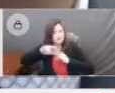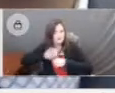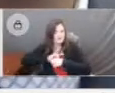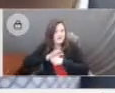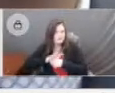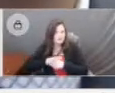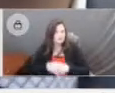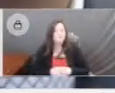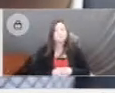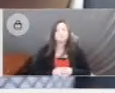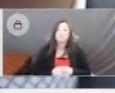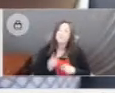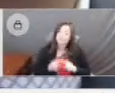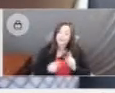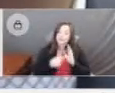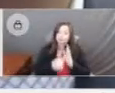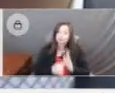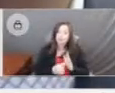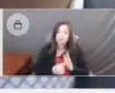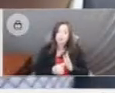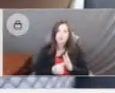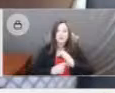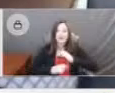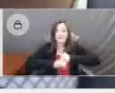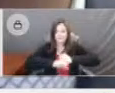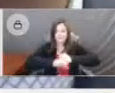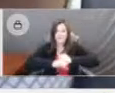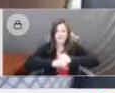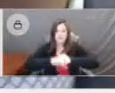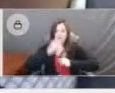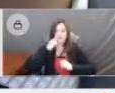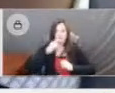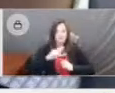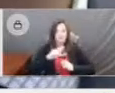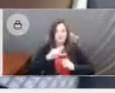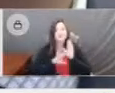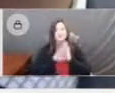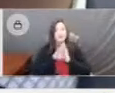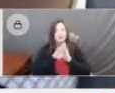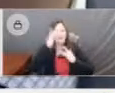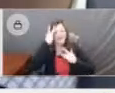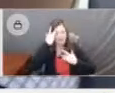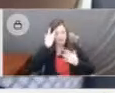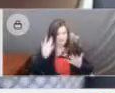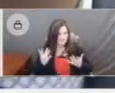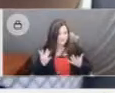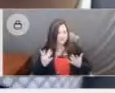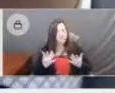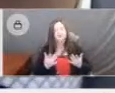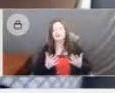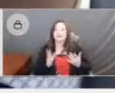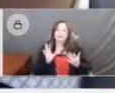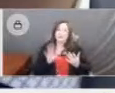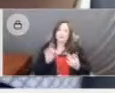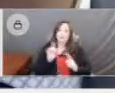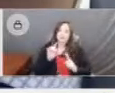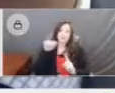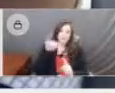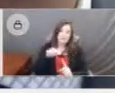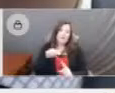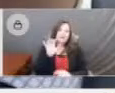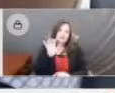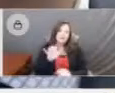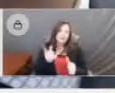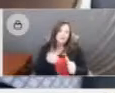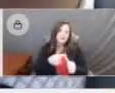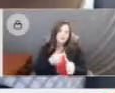there was very high rates of protection for developing illness, which is really where the rubber meets the road. That's the first thing that